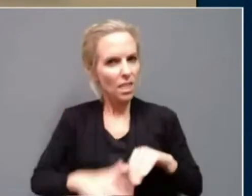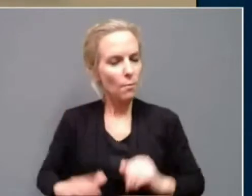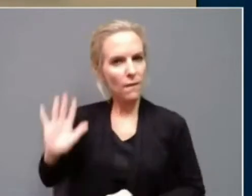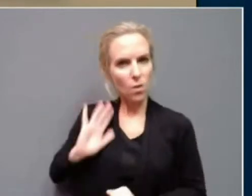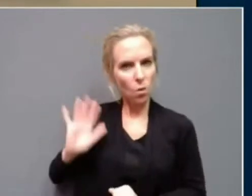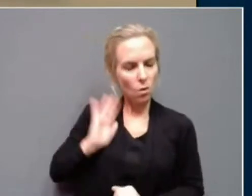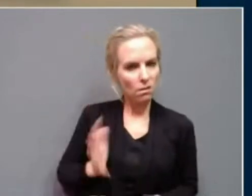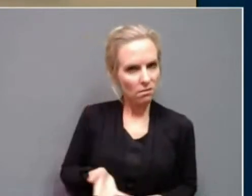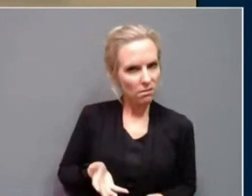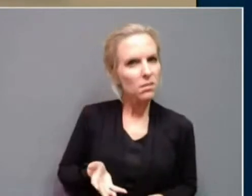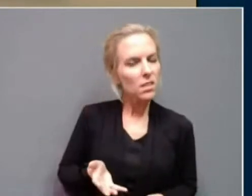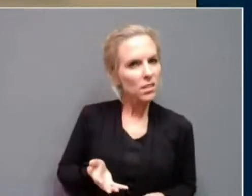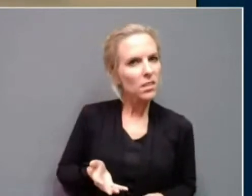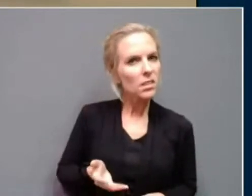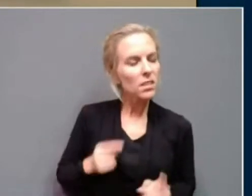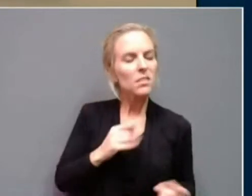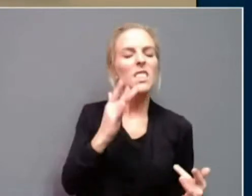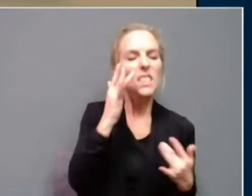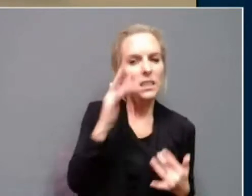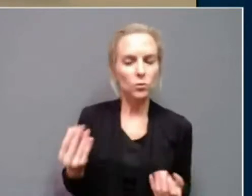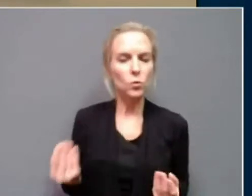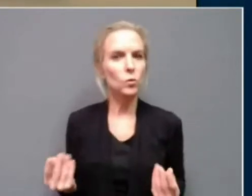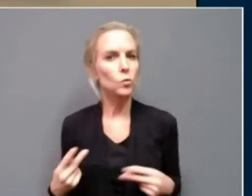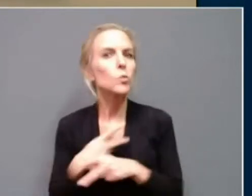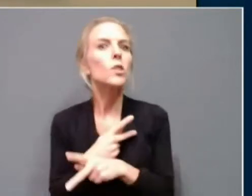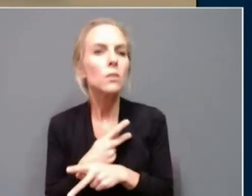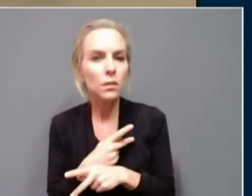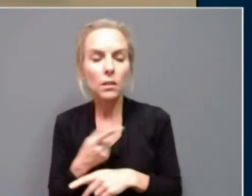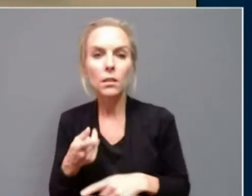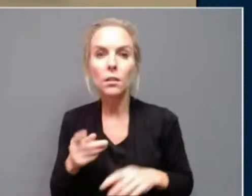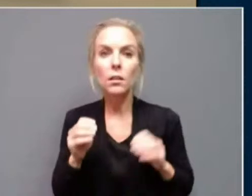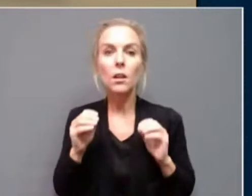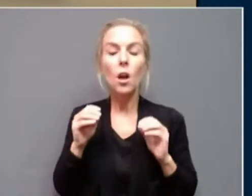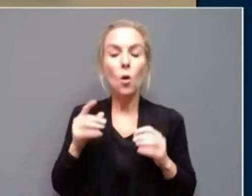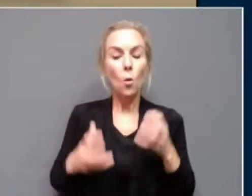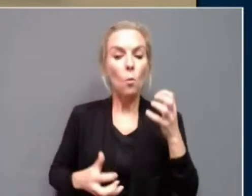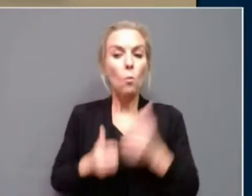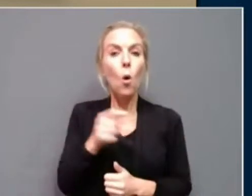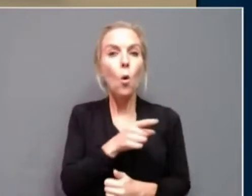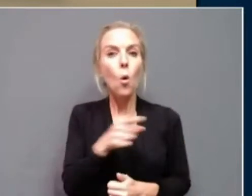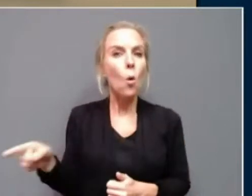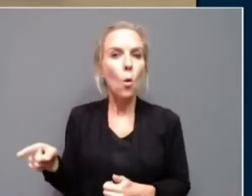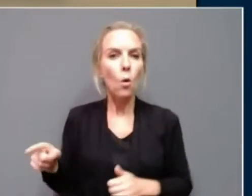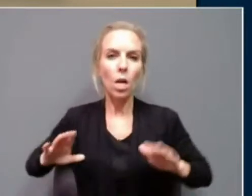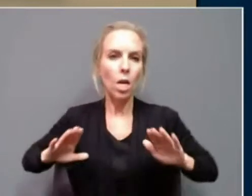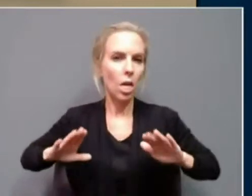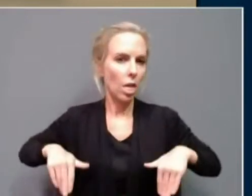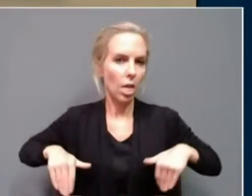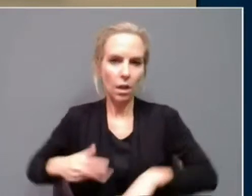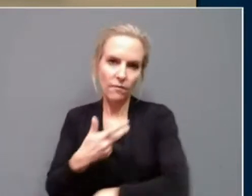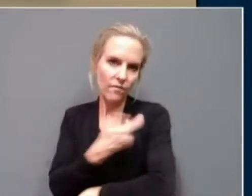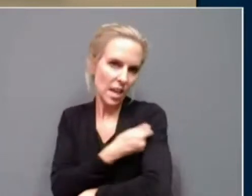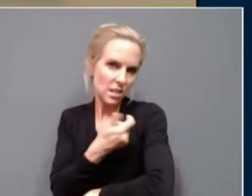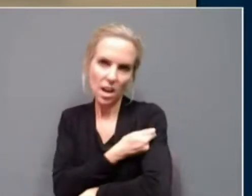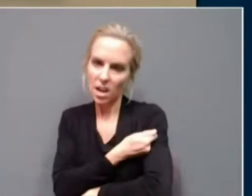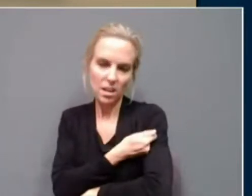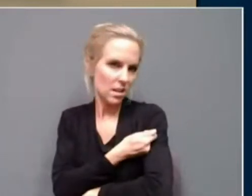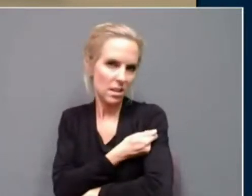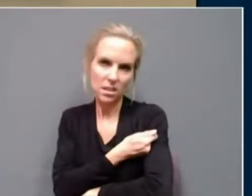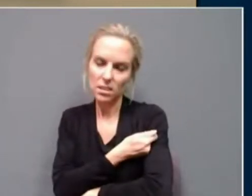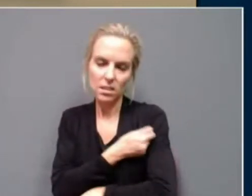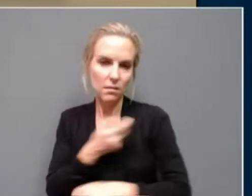patients in the hospital. Almost all of our patients that have been ill have been unvaccinated. For a lot of